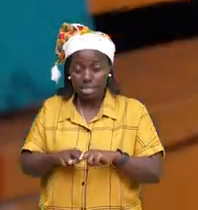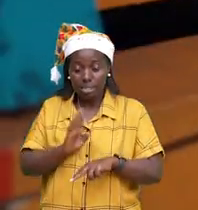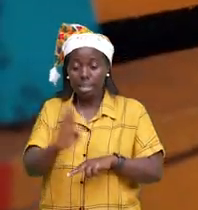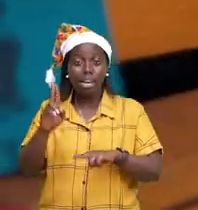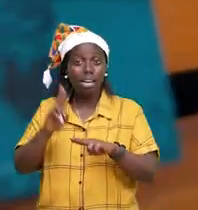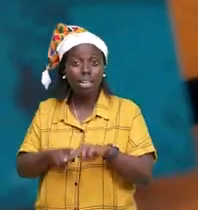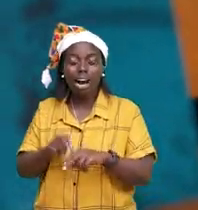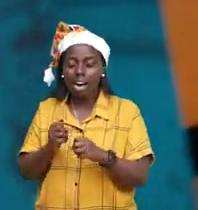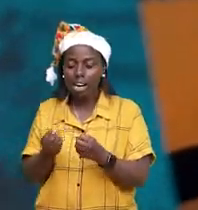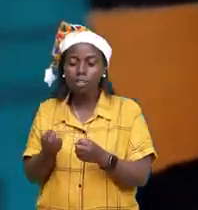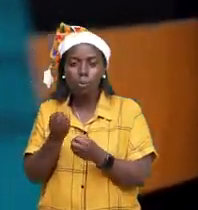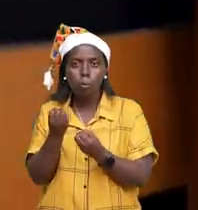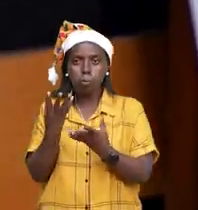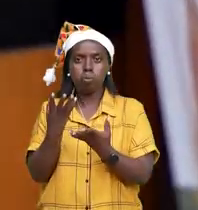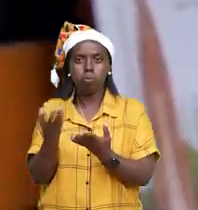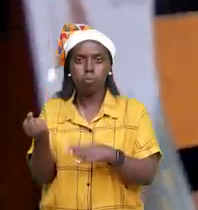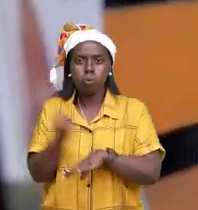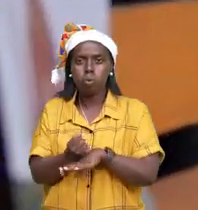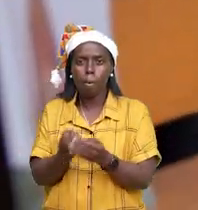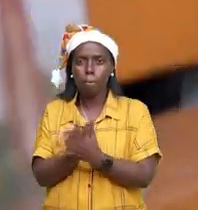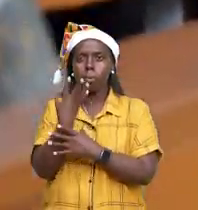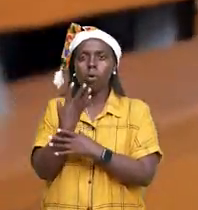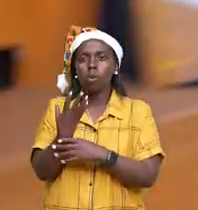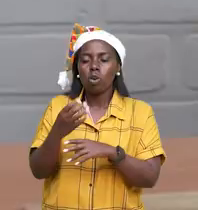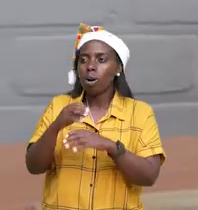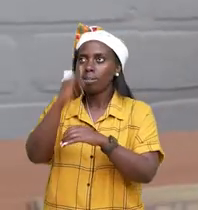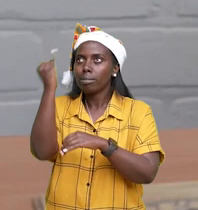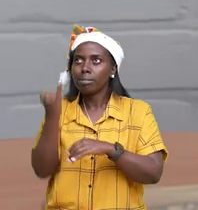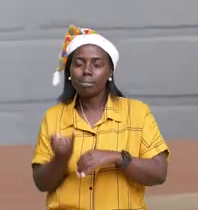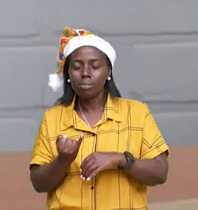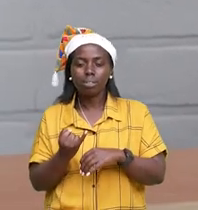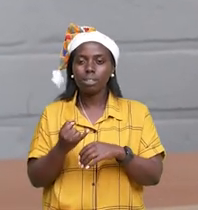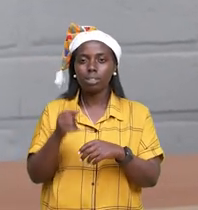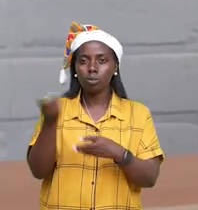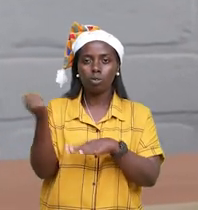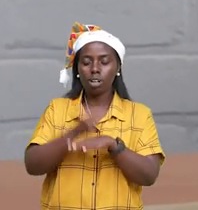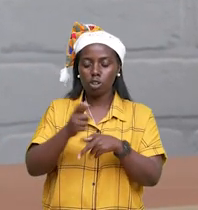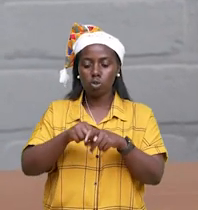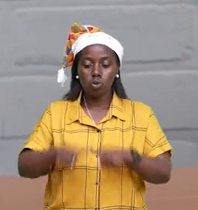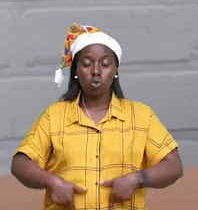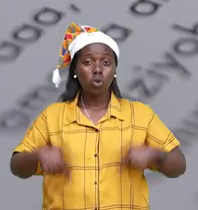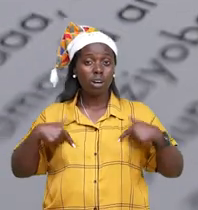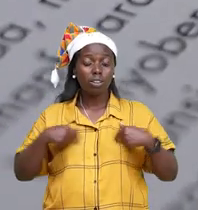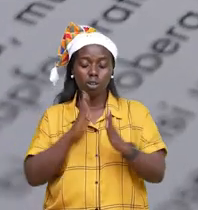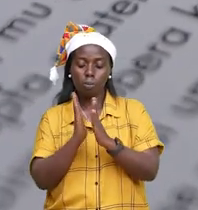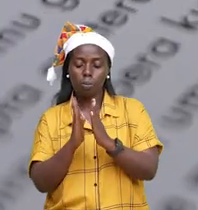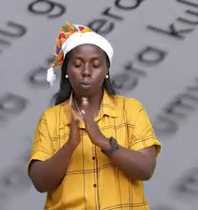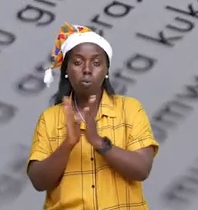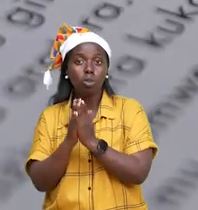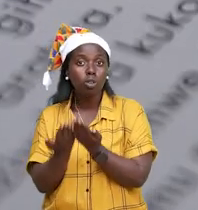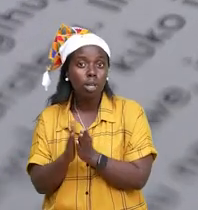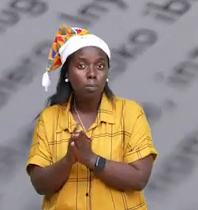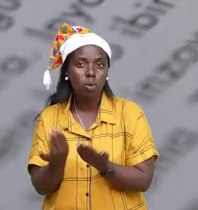desks and create characters, adventures and the worlds that will come to life in the pages of a